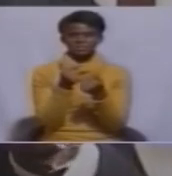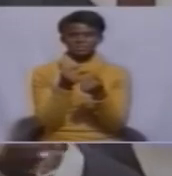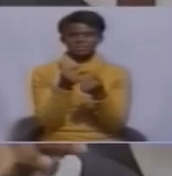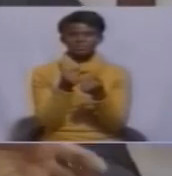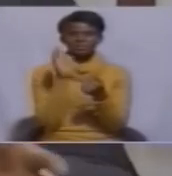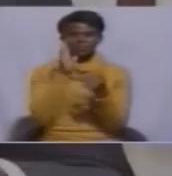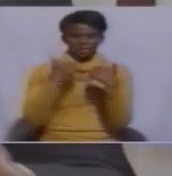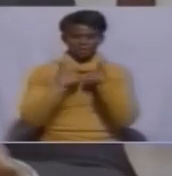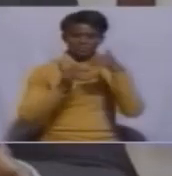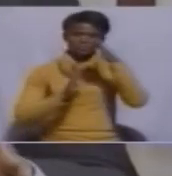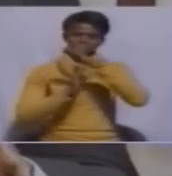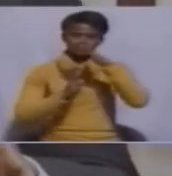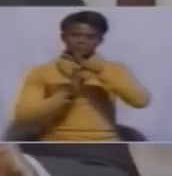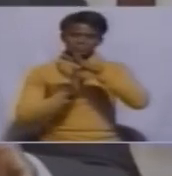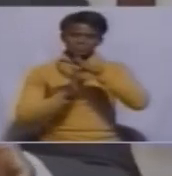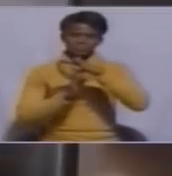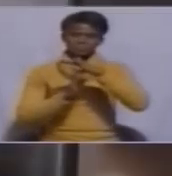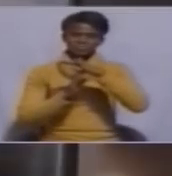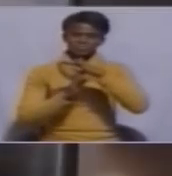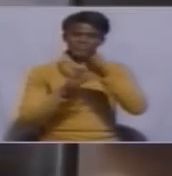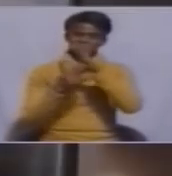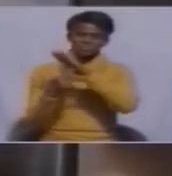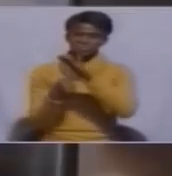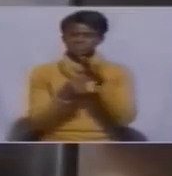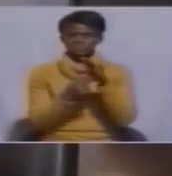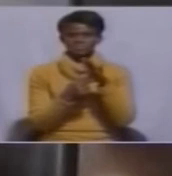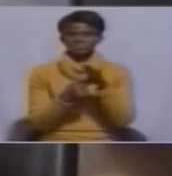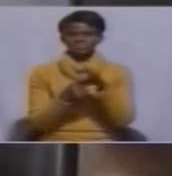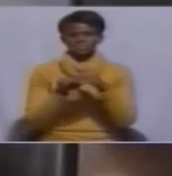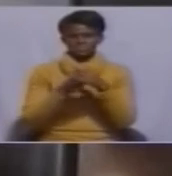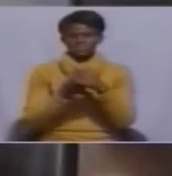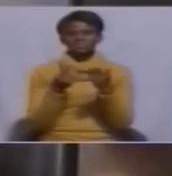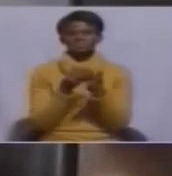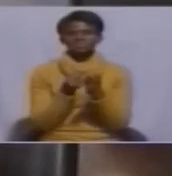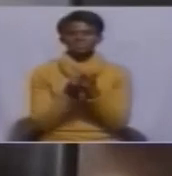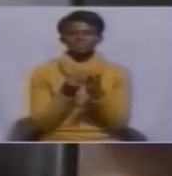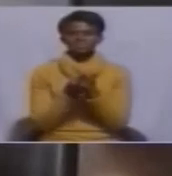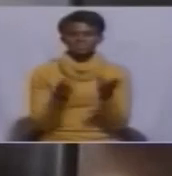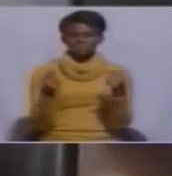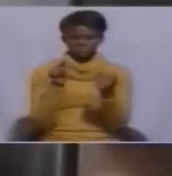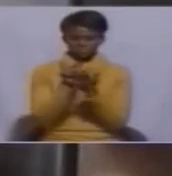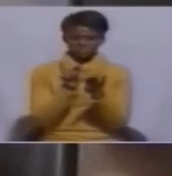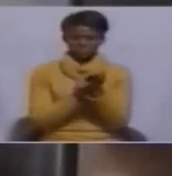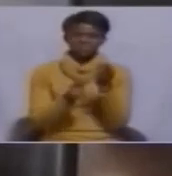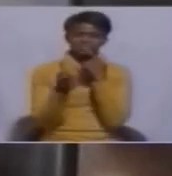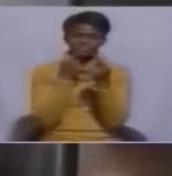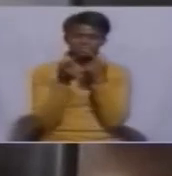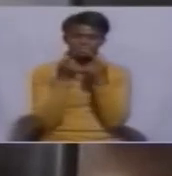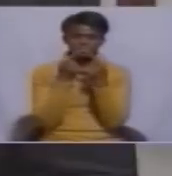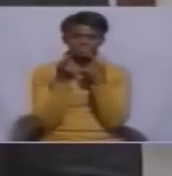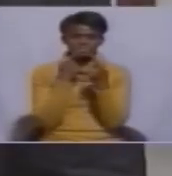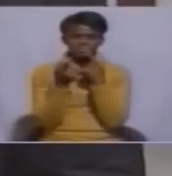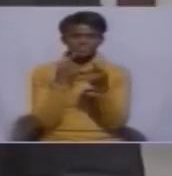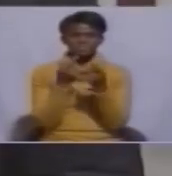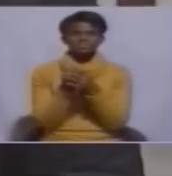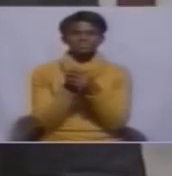will be restriction on how you spend the money. It gives a bit of an indication when it says source of funding, when the law itself touches on source of funding. Obviously, maybe there